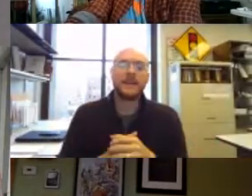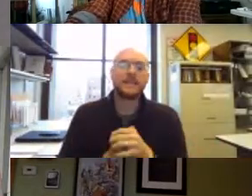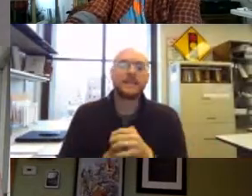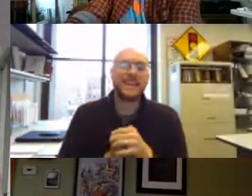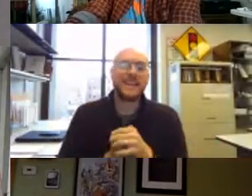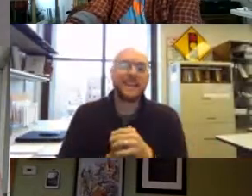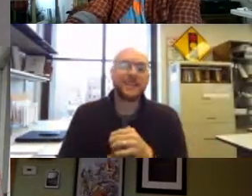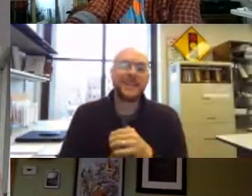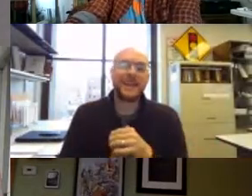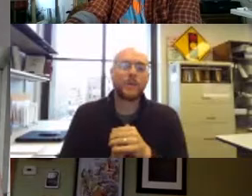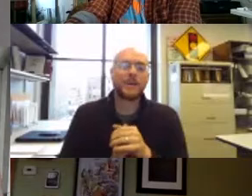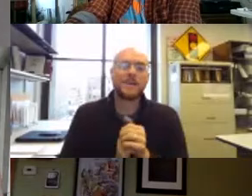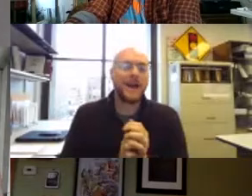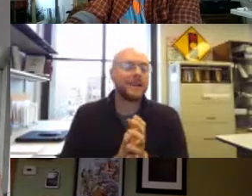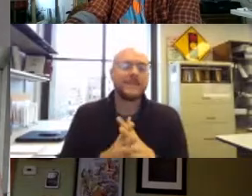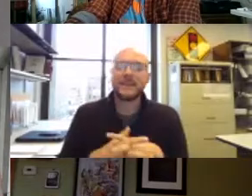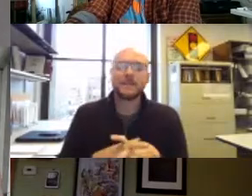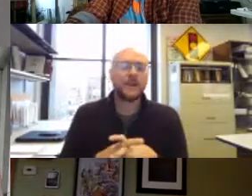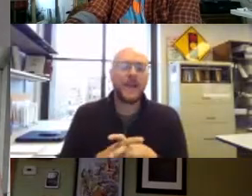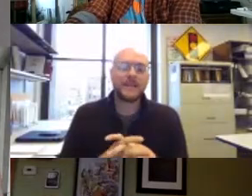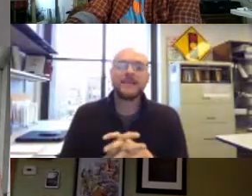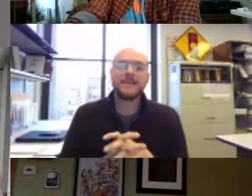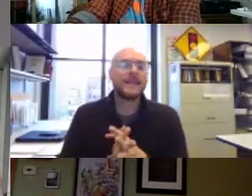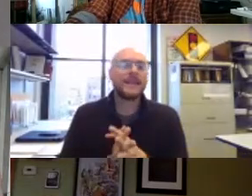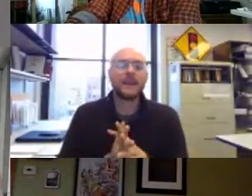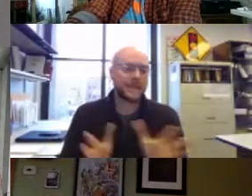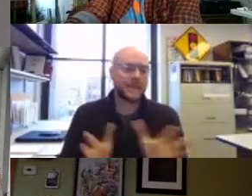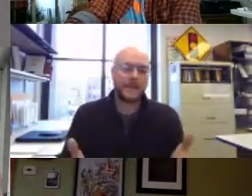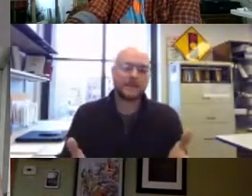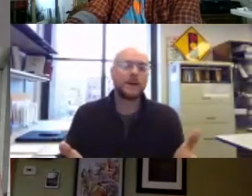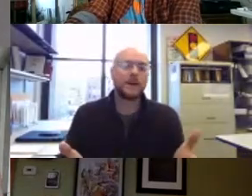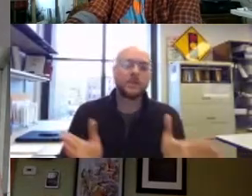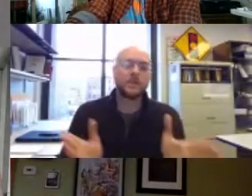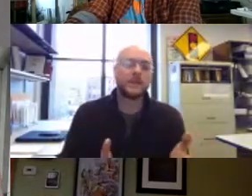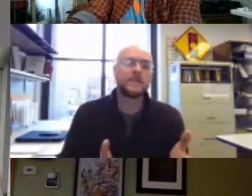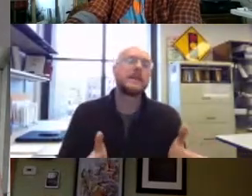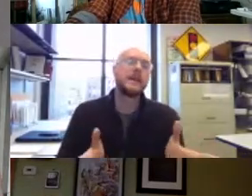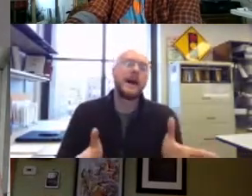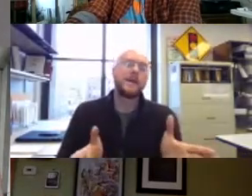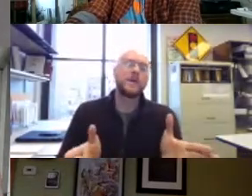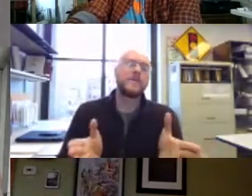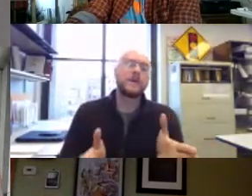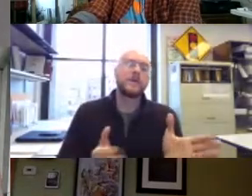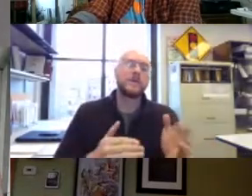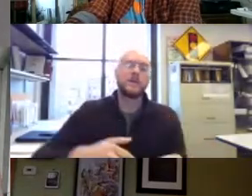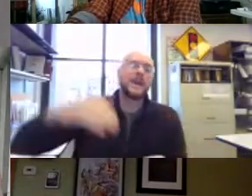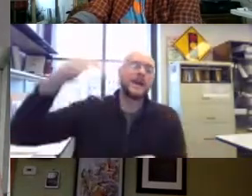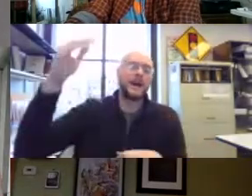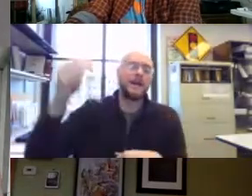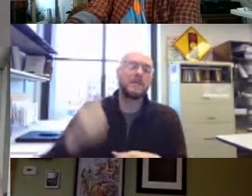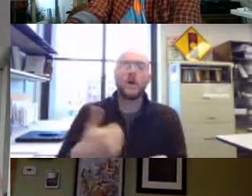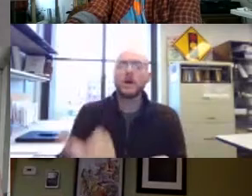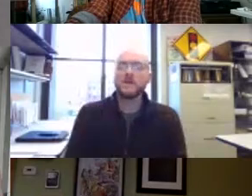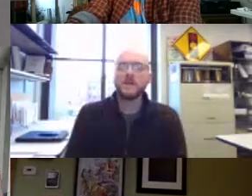markings, that is an indication that we are not intending to put any dedicated bike lanes on these streets. We feel when we look